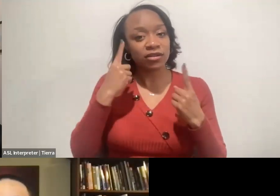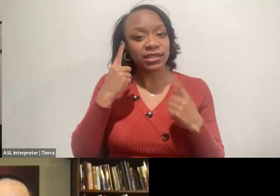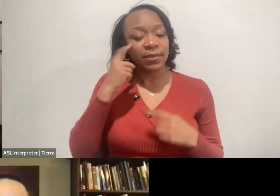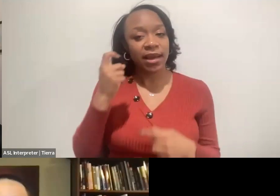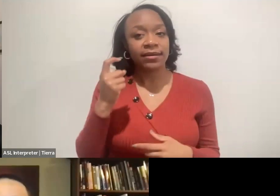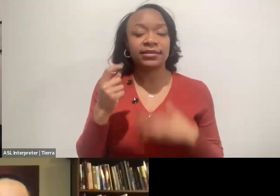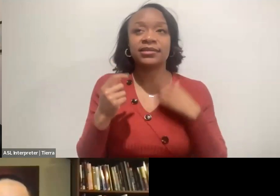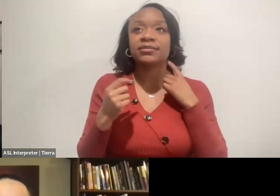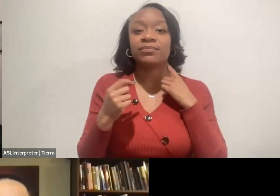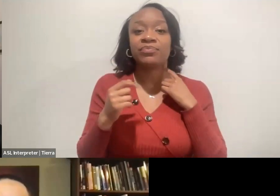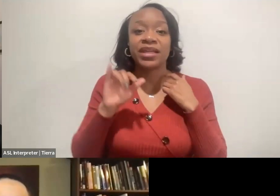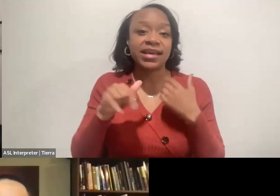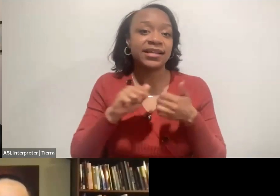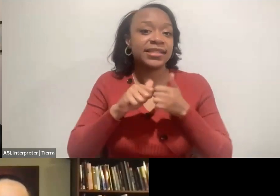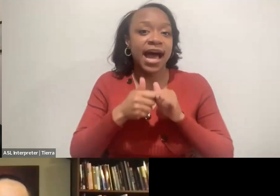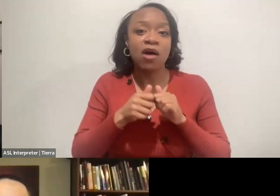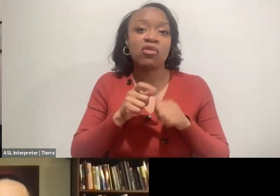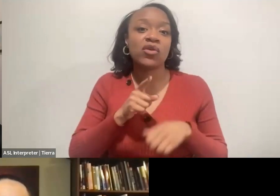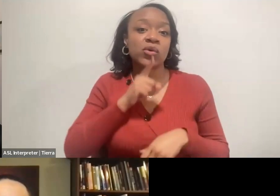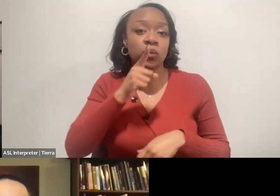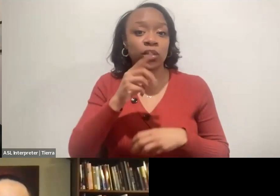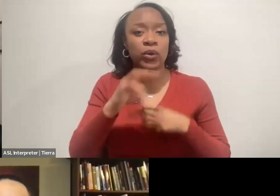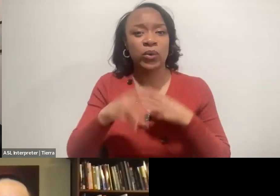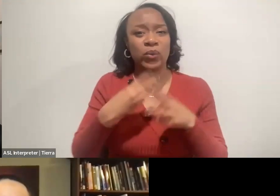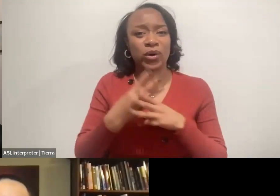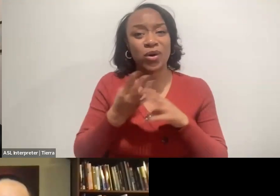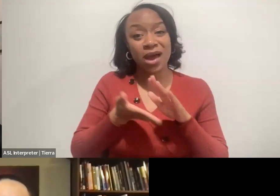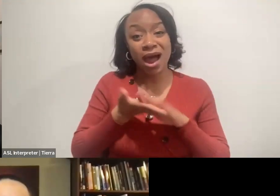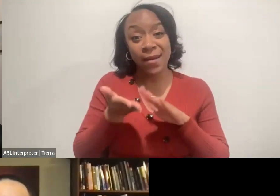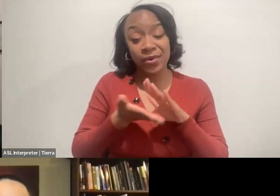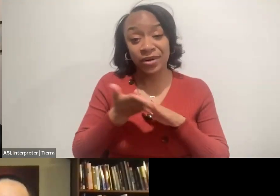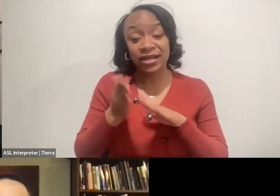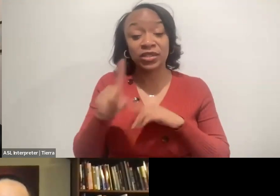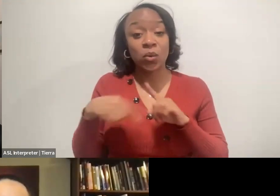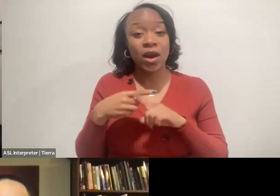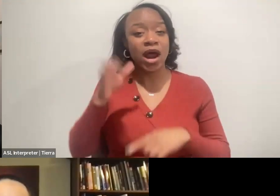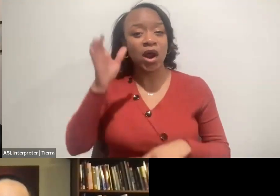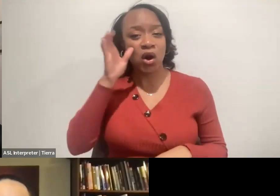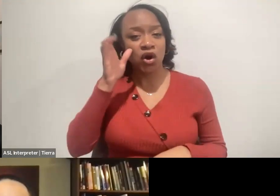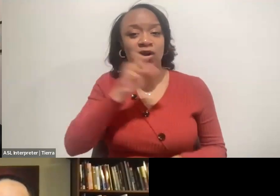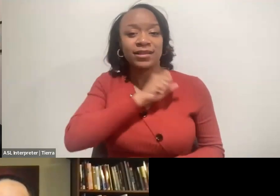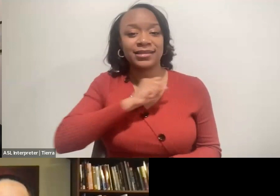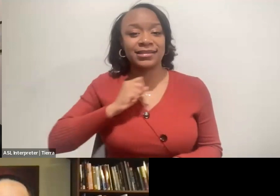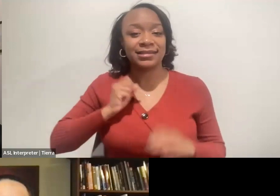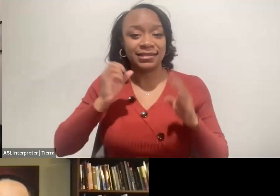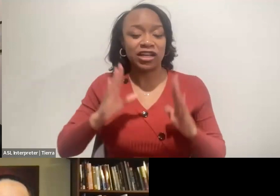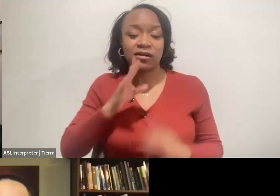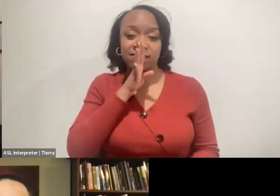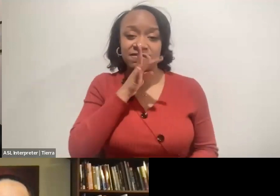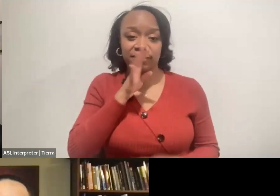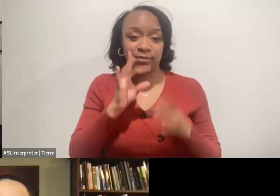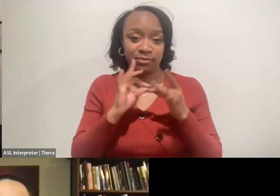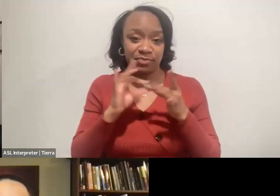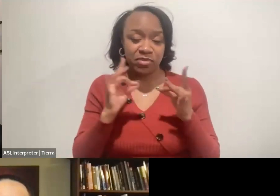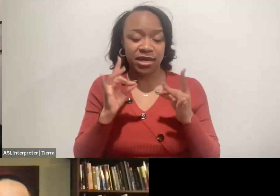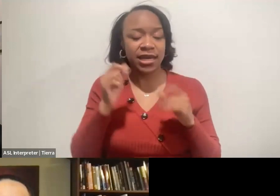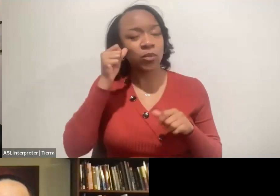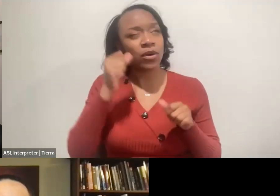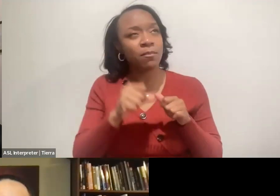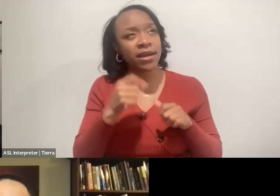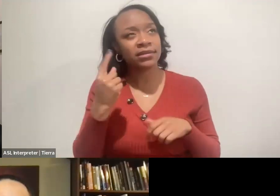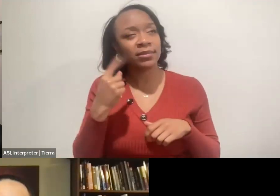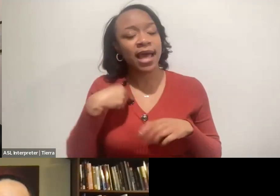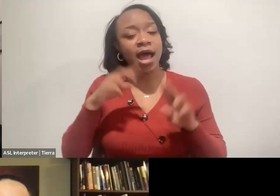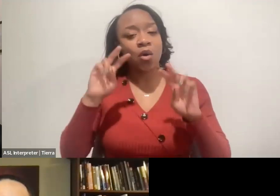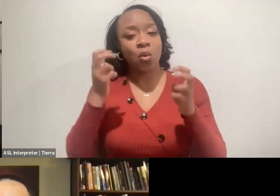that's the way the real world operates. And when I heard the senator speak, it reminded me of something that I quote in the